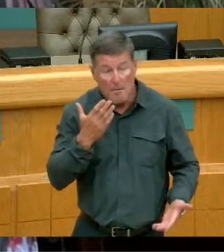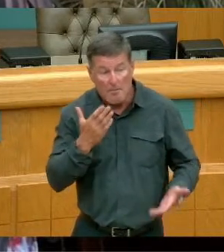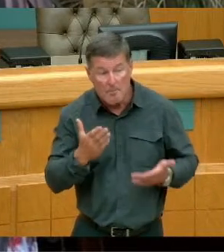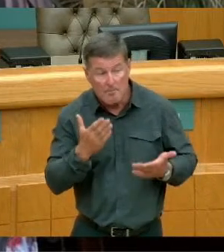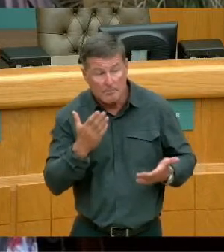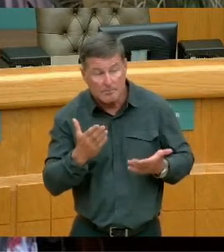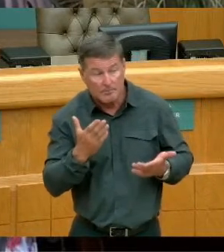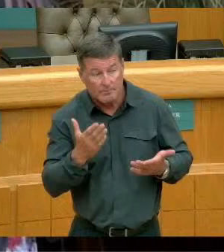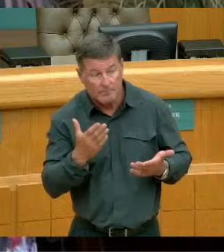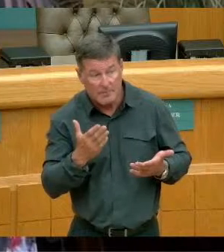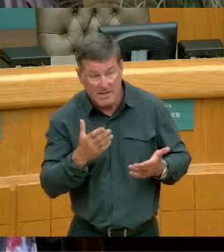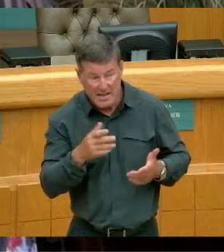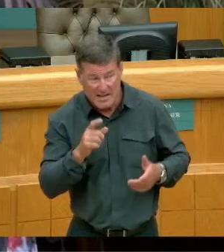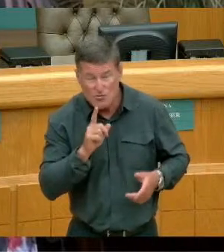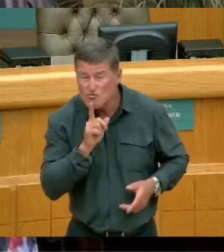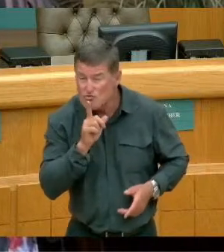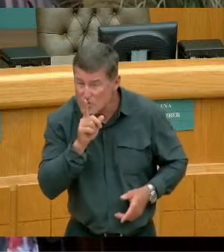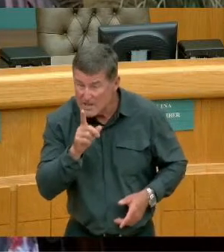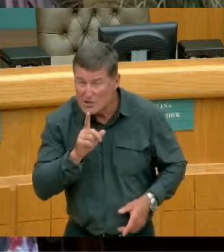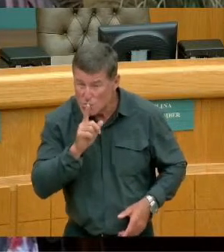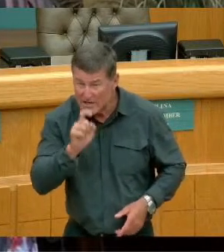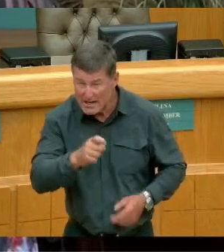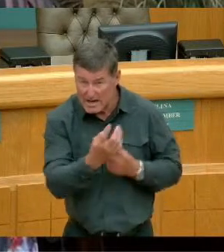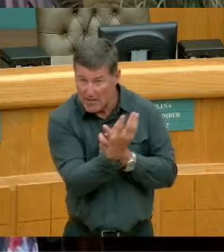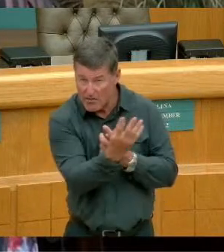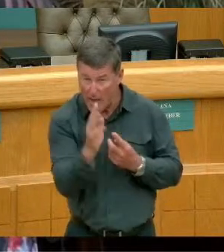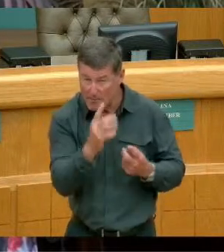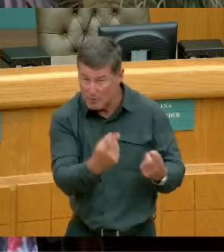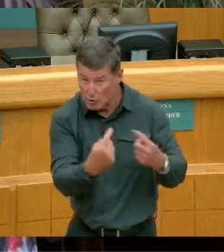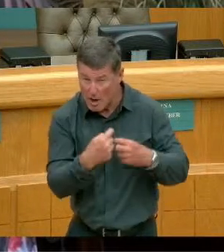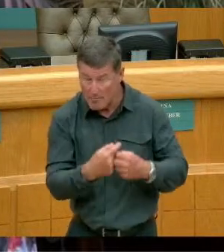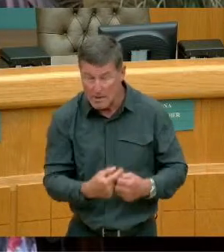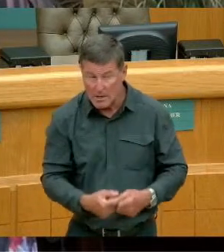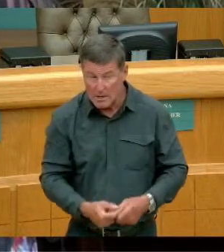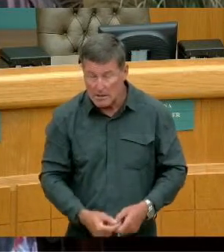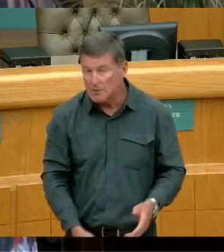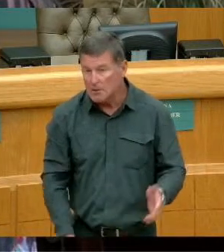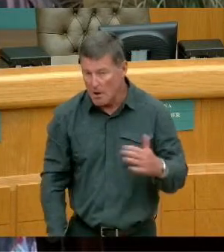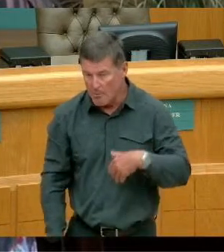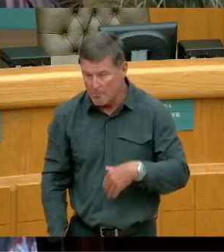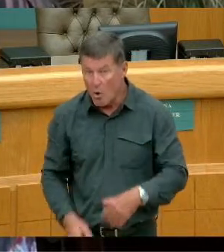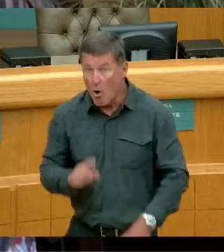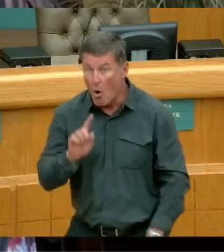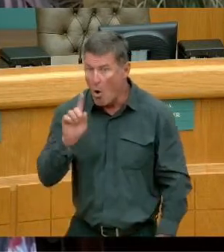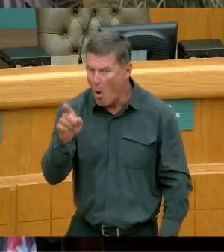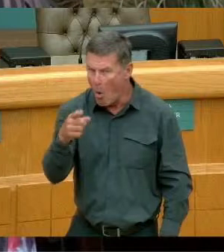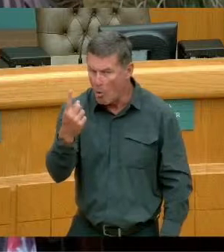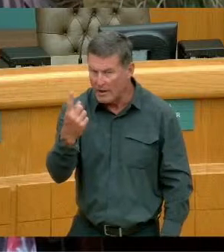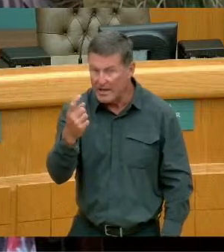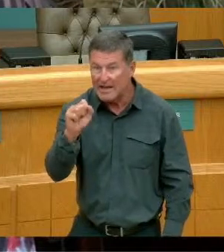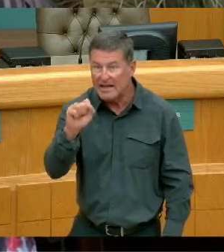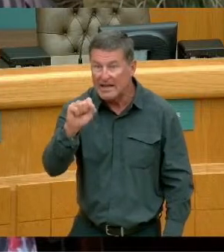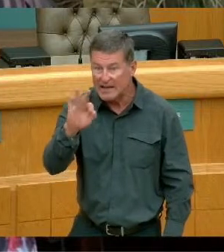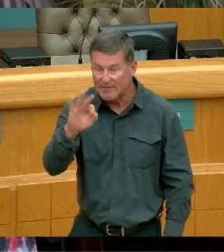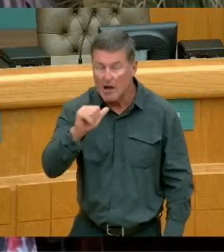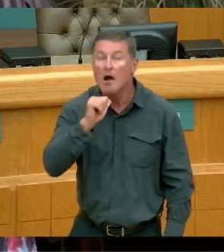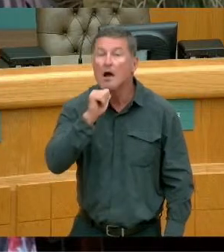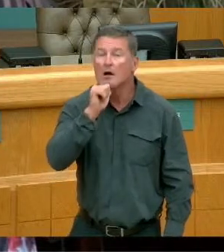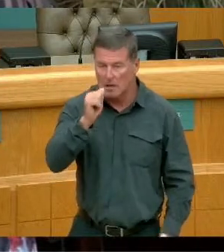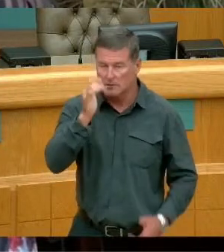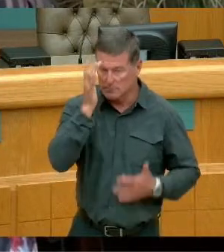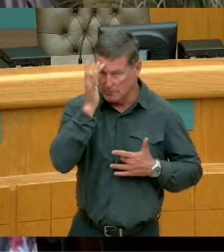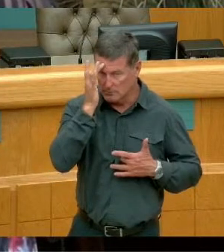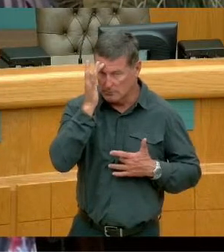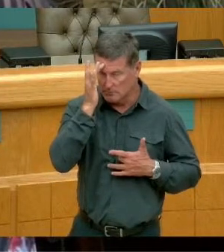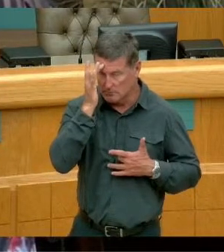they really, truly need them. They cannot function without them. They can only come to work if they are not sick.